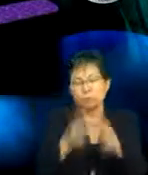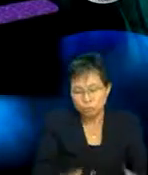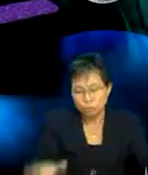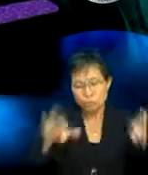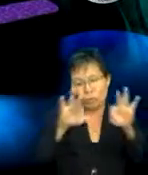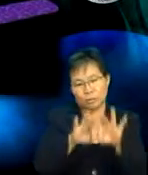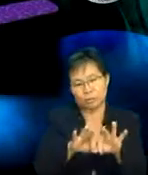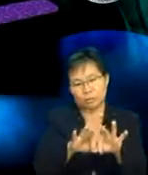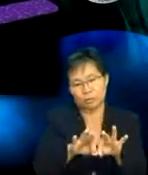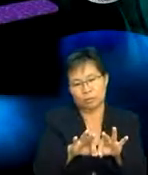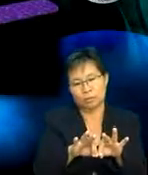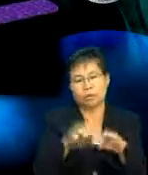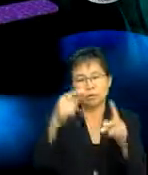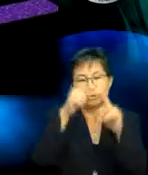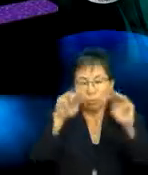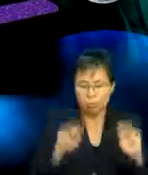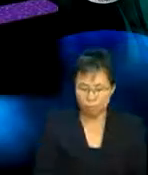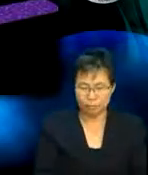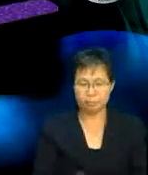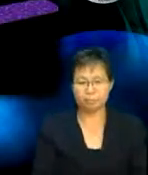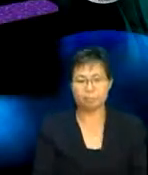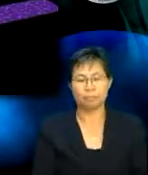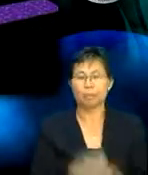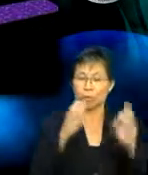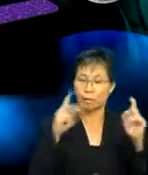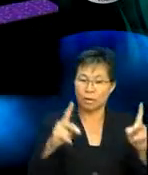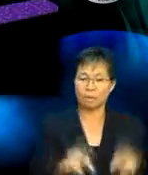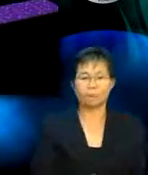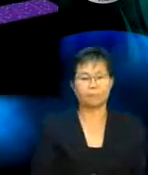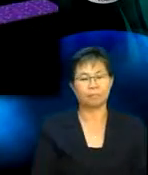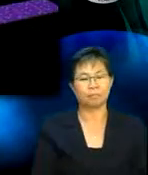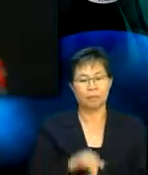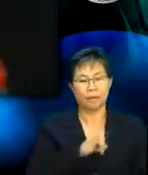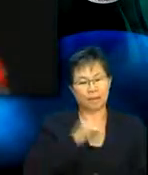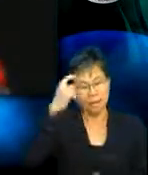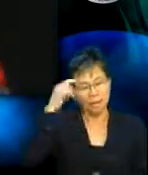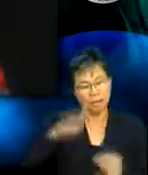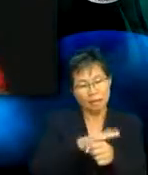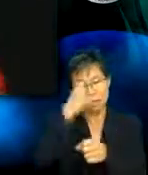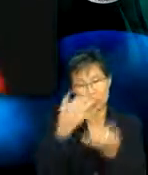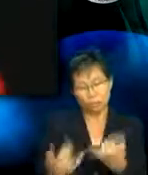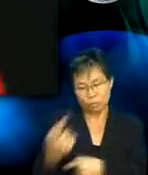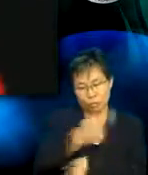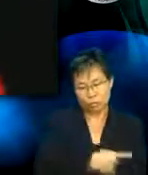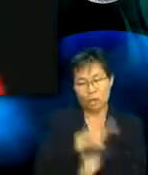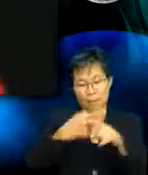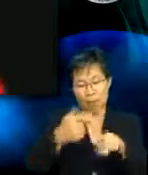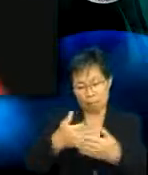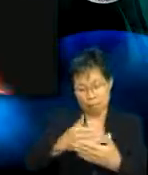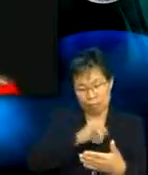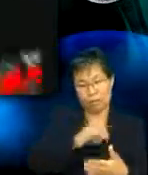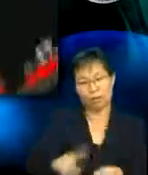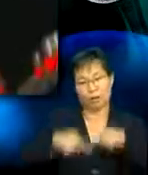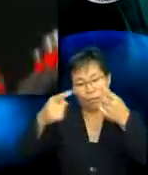reasons why satellites are so important to mankind. Okay, guys, I think